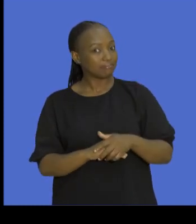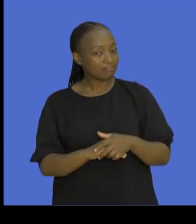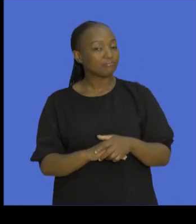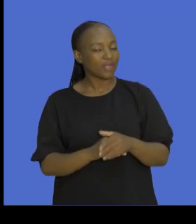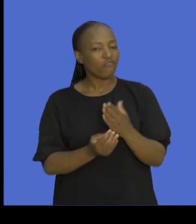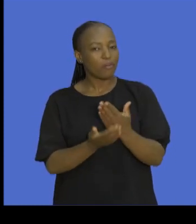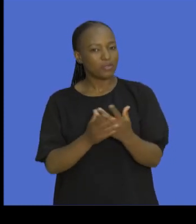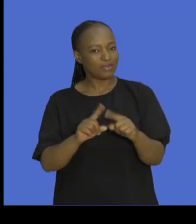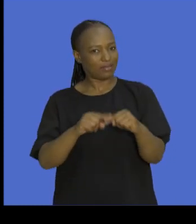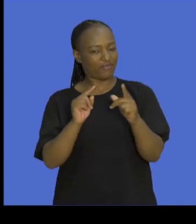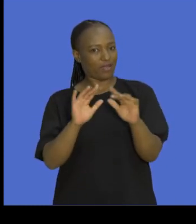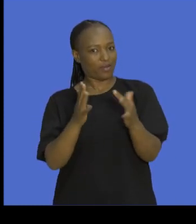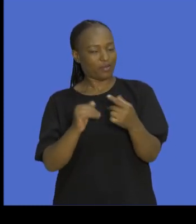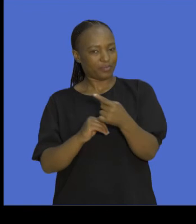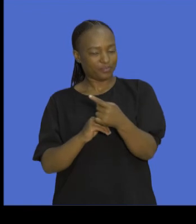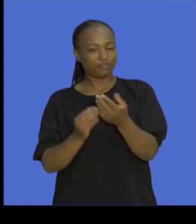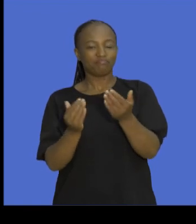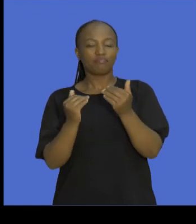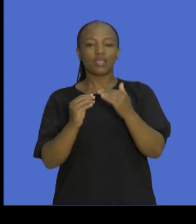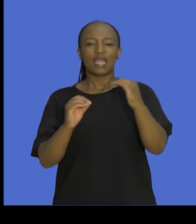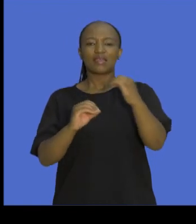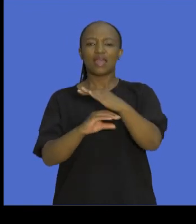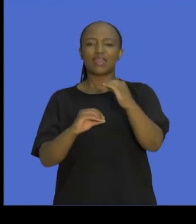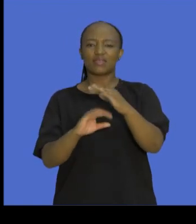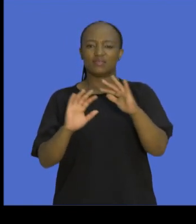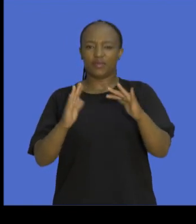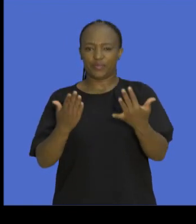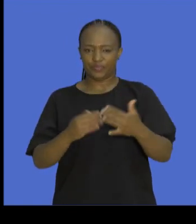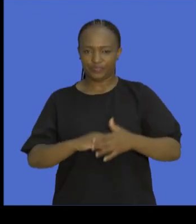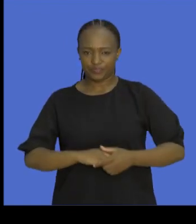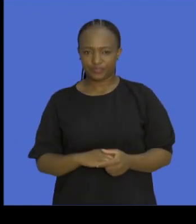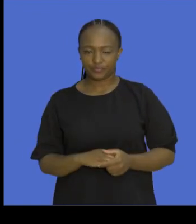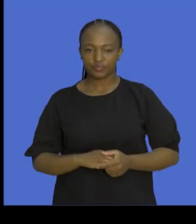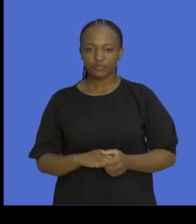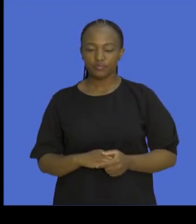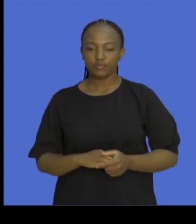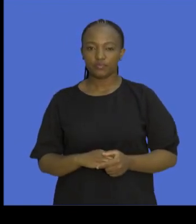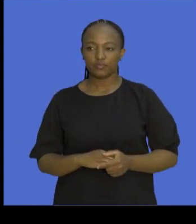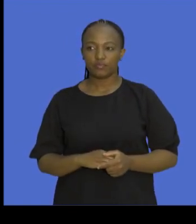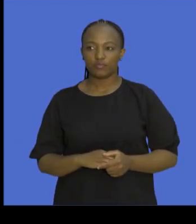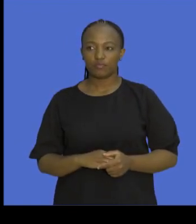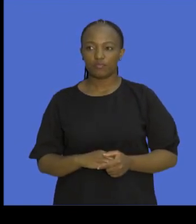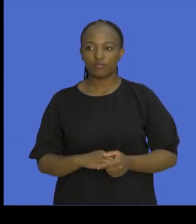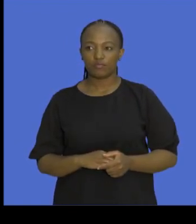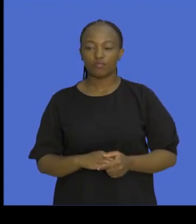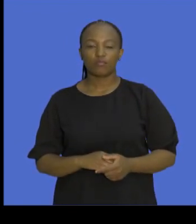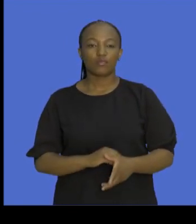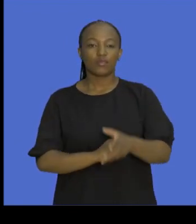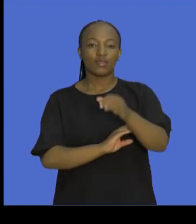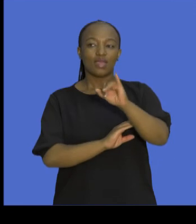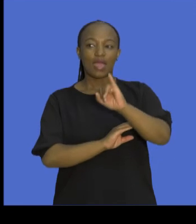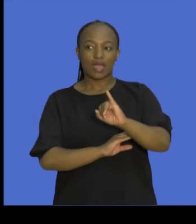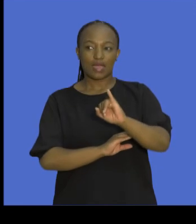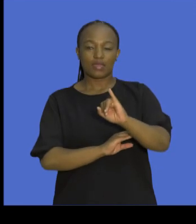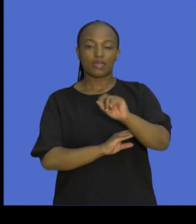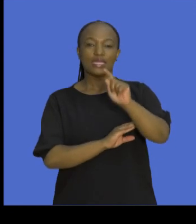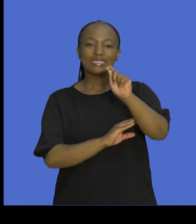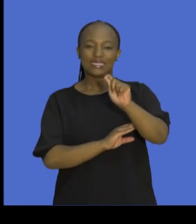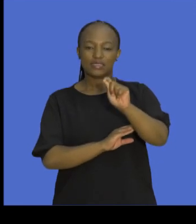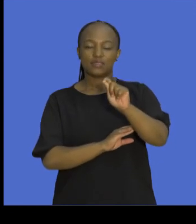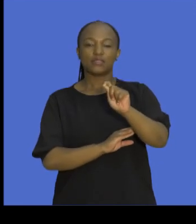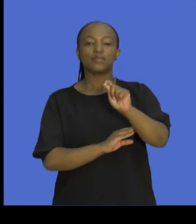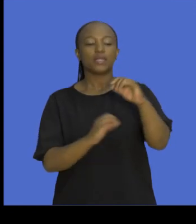as potential difference. All right, what about the current? Okay, current main, which is that 4.5